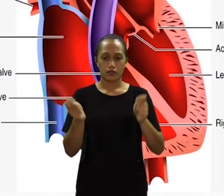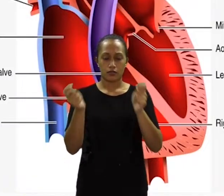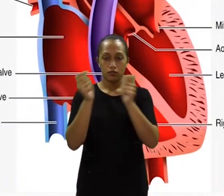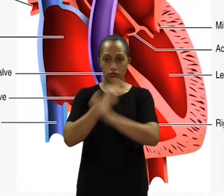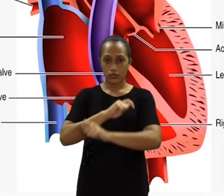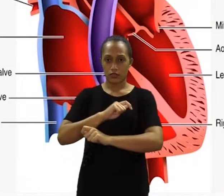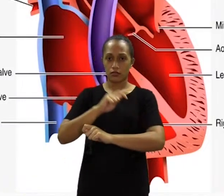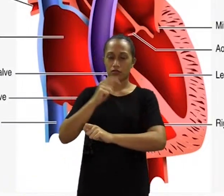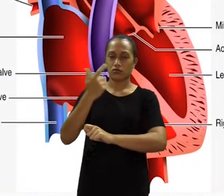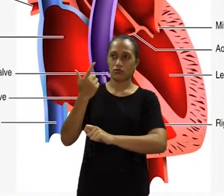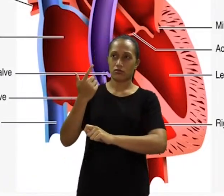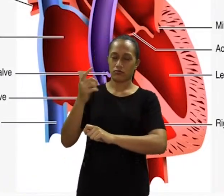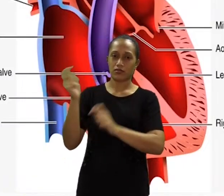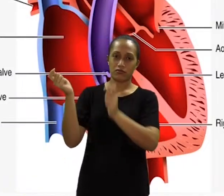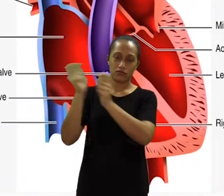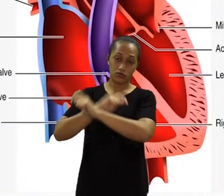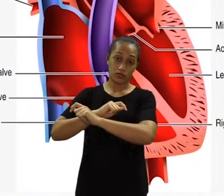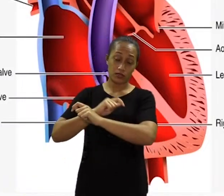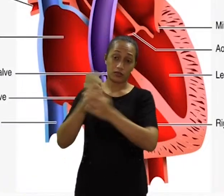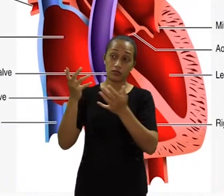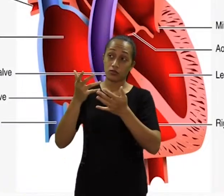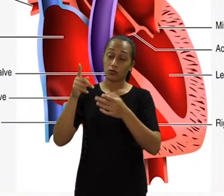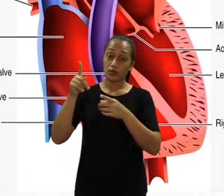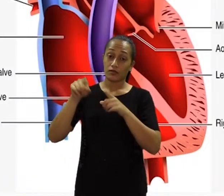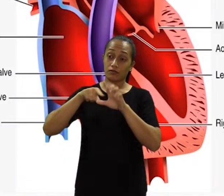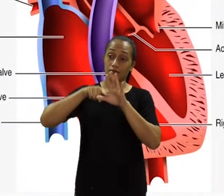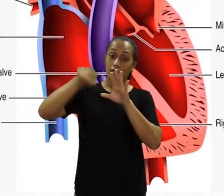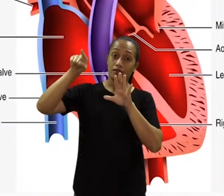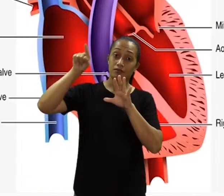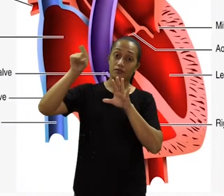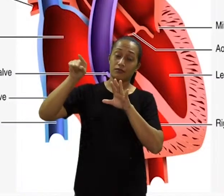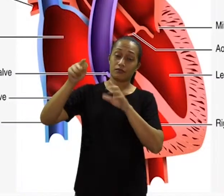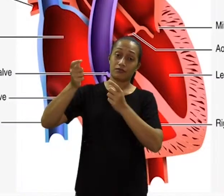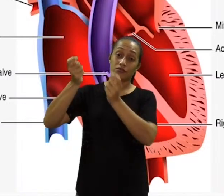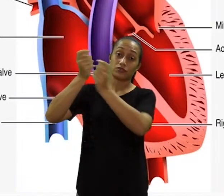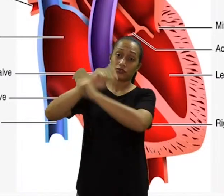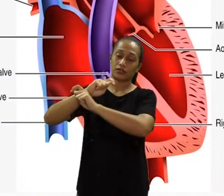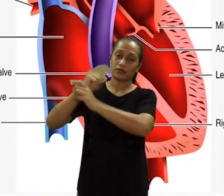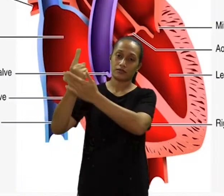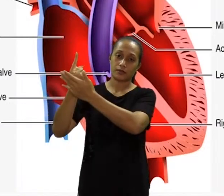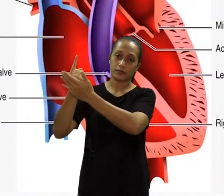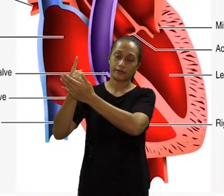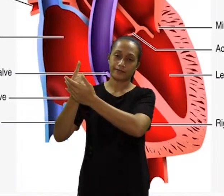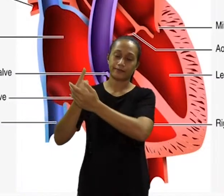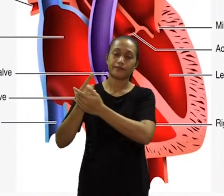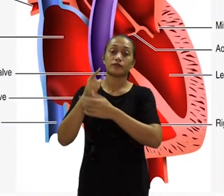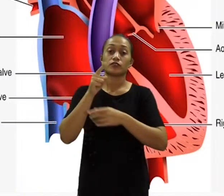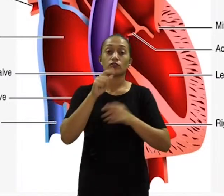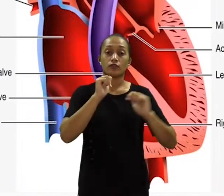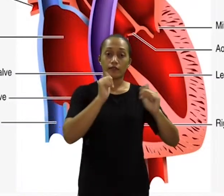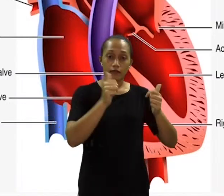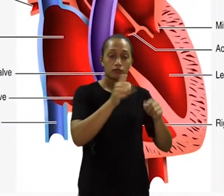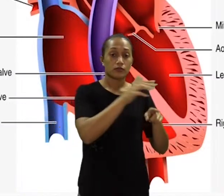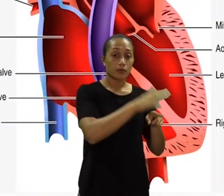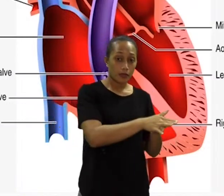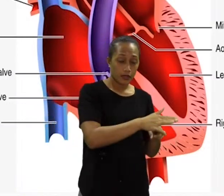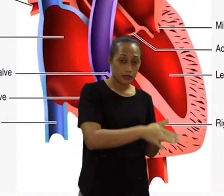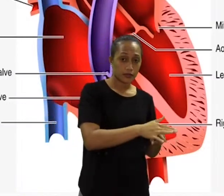exchange gases, or that is where the gas exchange occurs. So after the